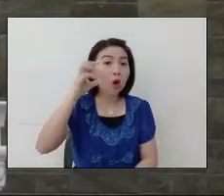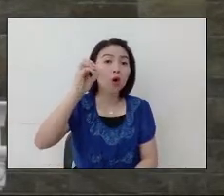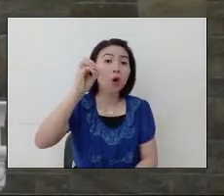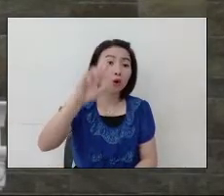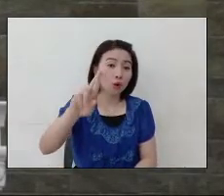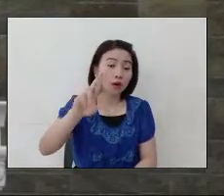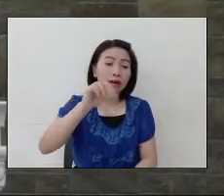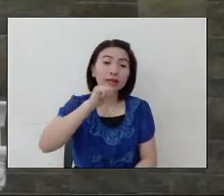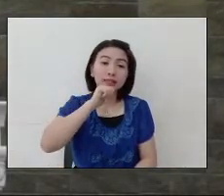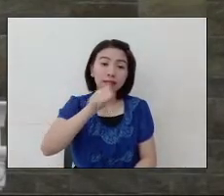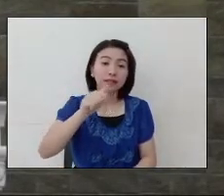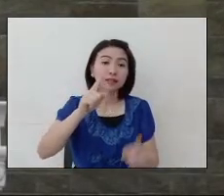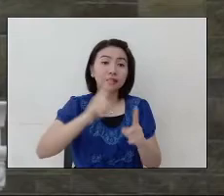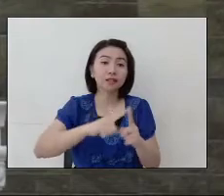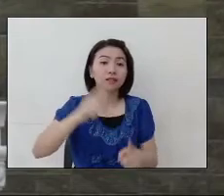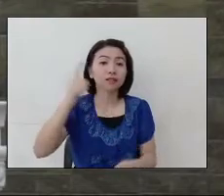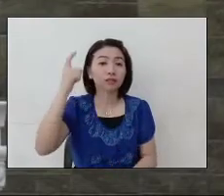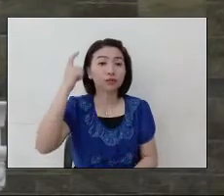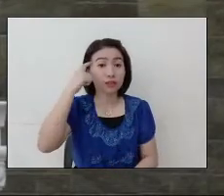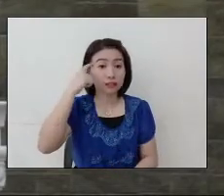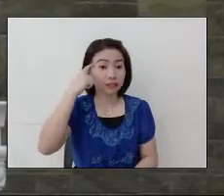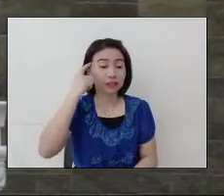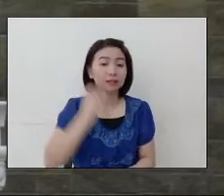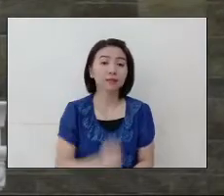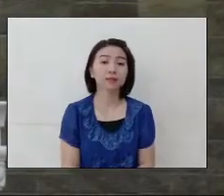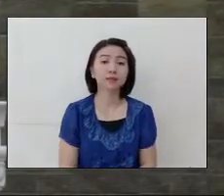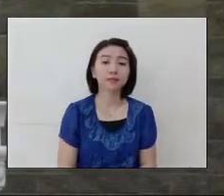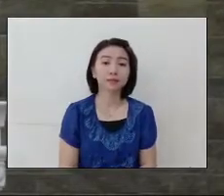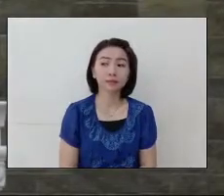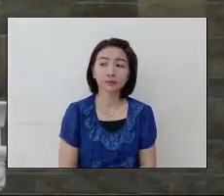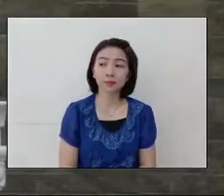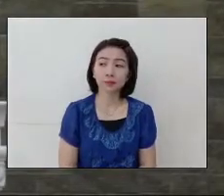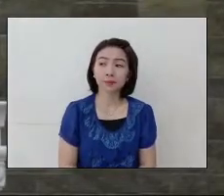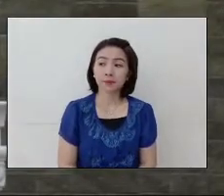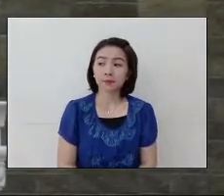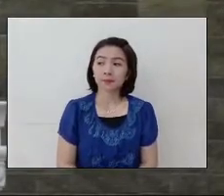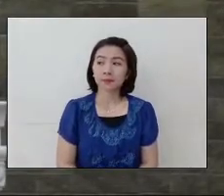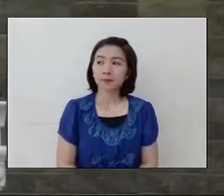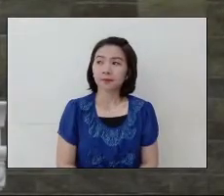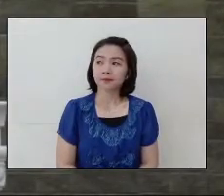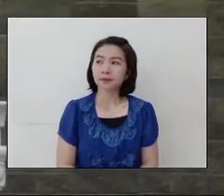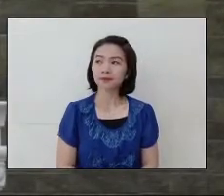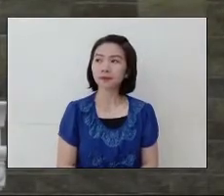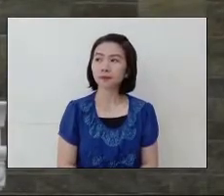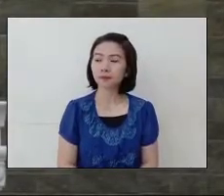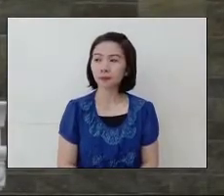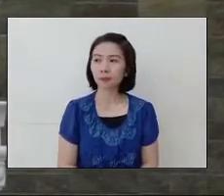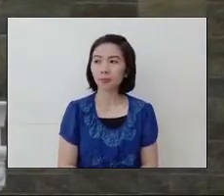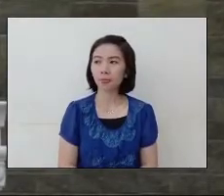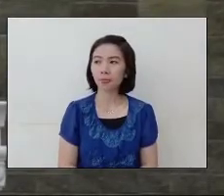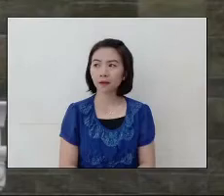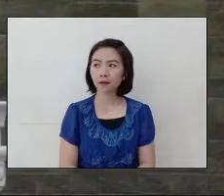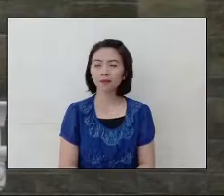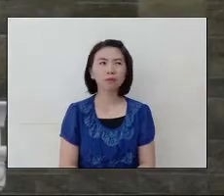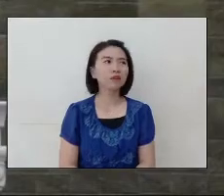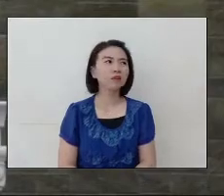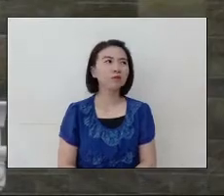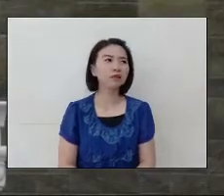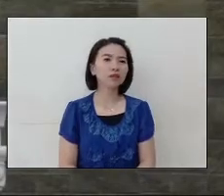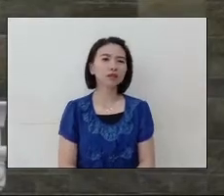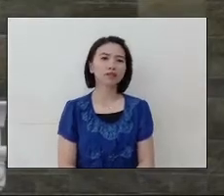Para yung nagbigay ng spets, tobe or not tobe, spets eh.